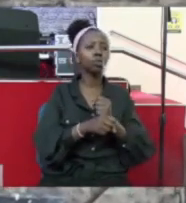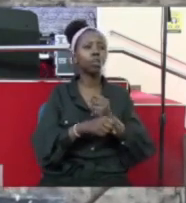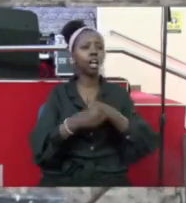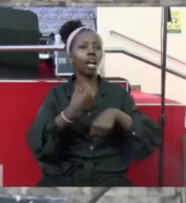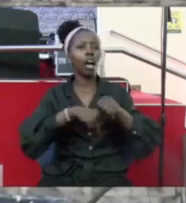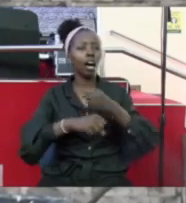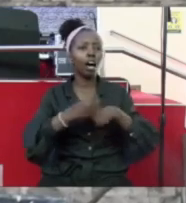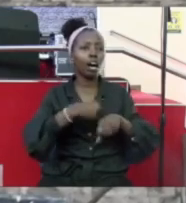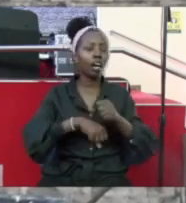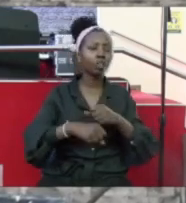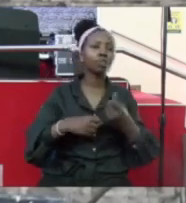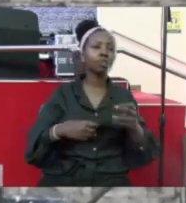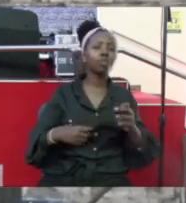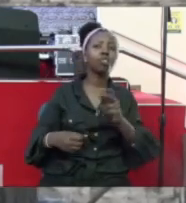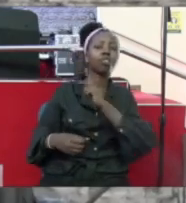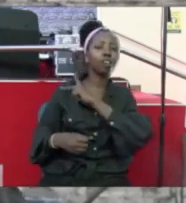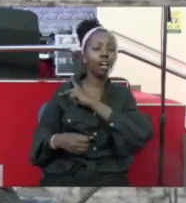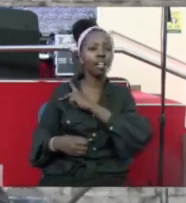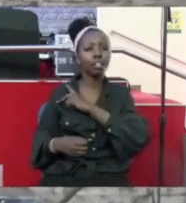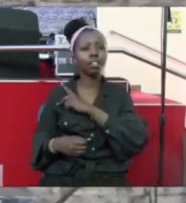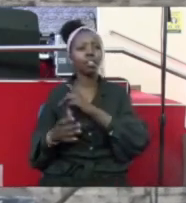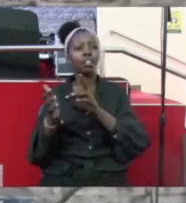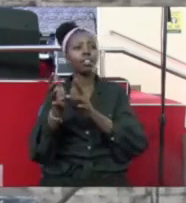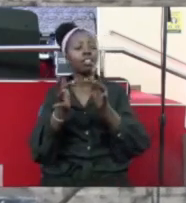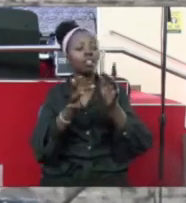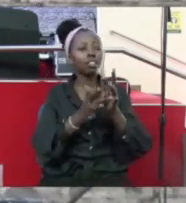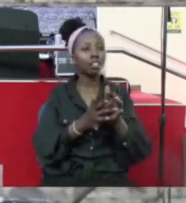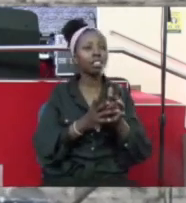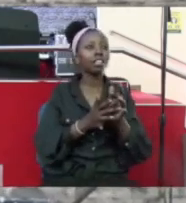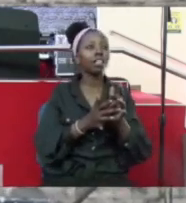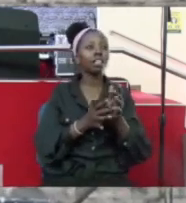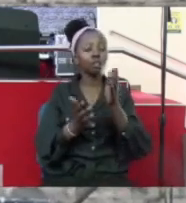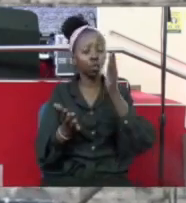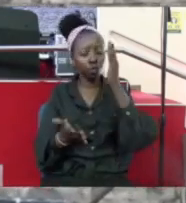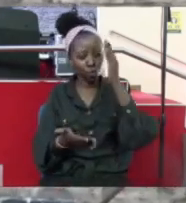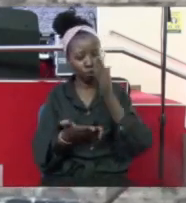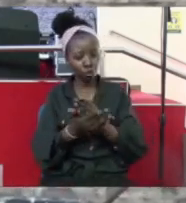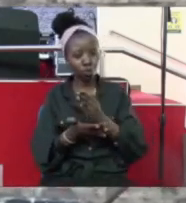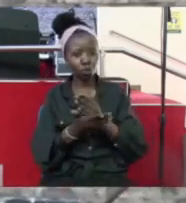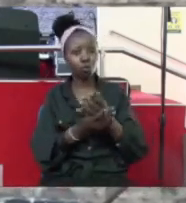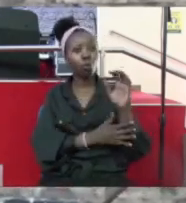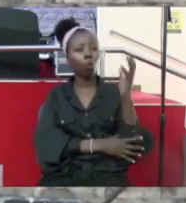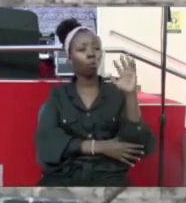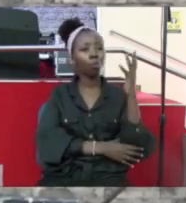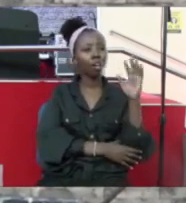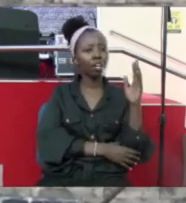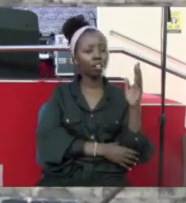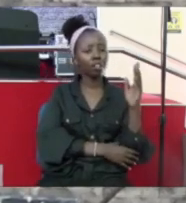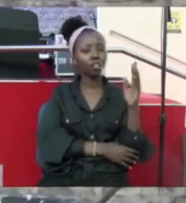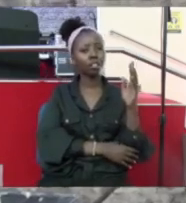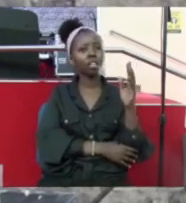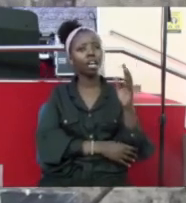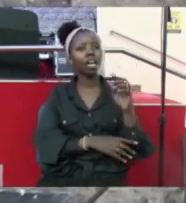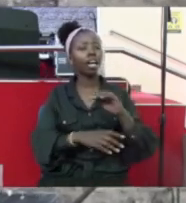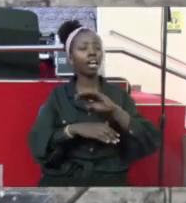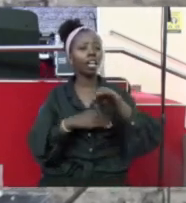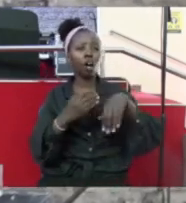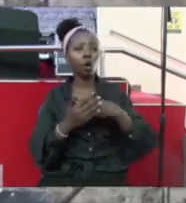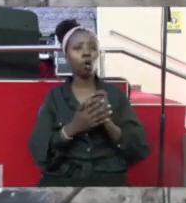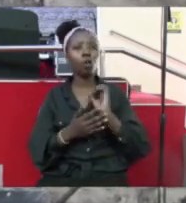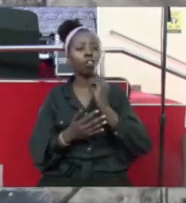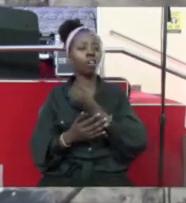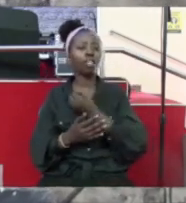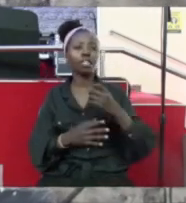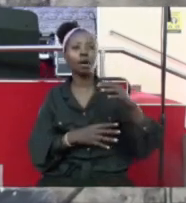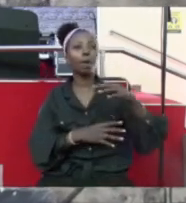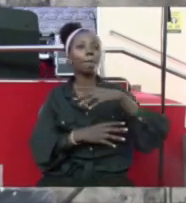ya fadhila na wema. Jesus remains the true vine. Yesu ndiye mzabibu wa kweli. And we are the branches. Na sisi ndio